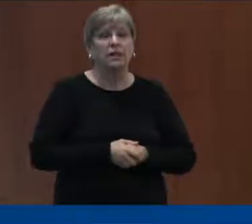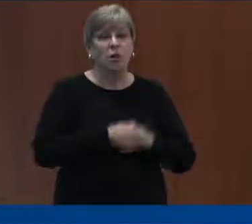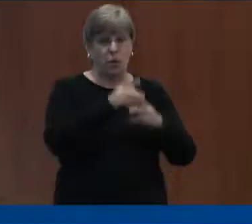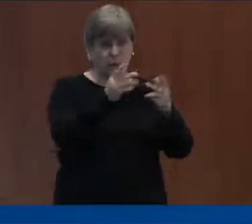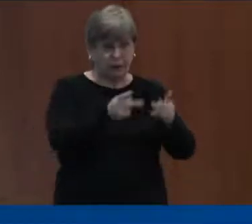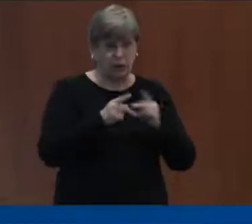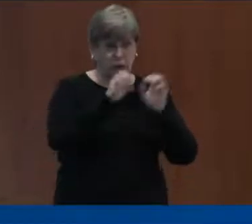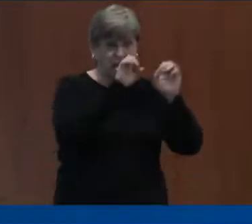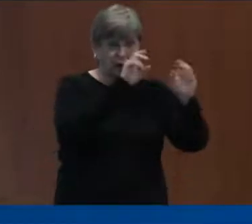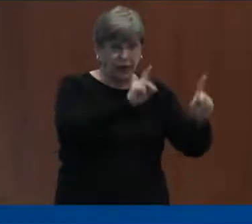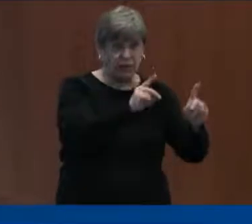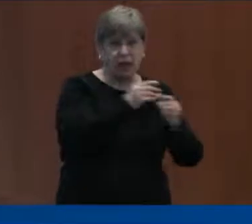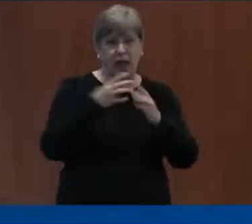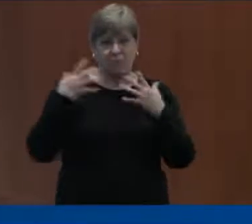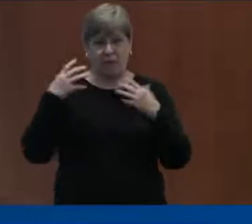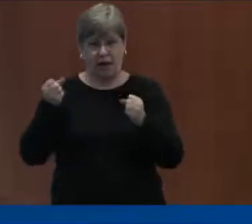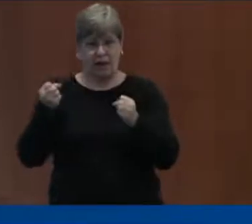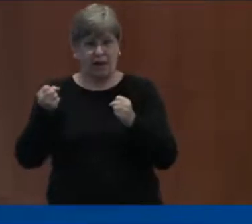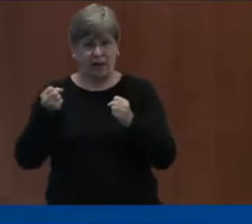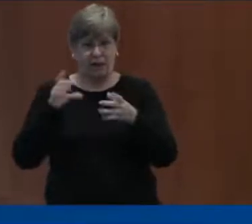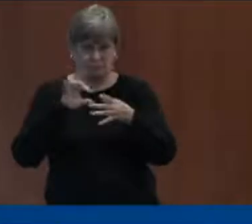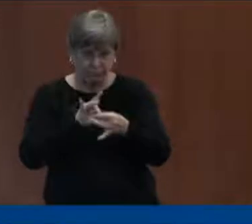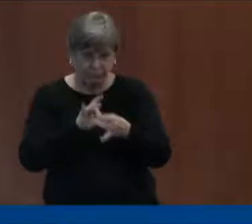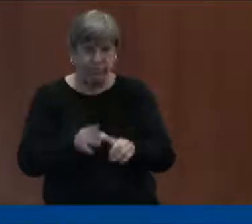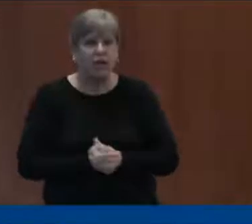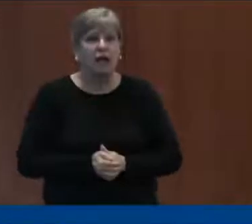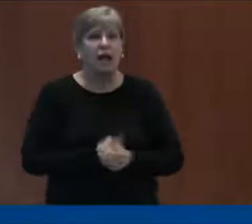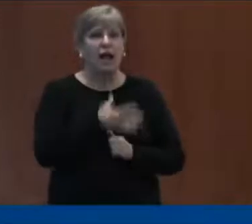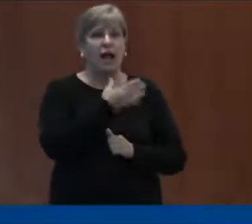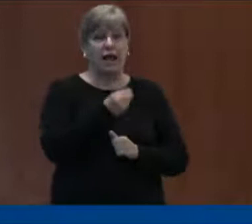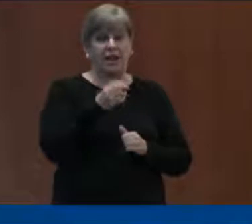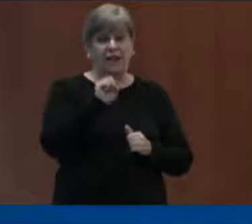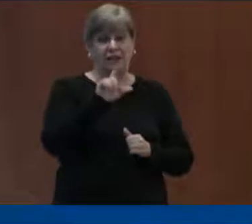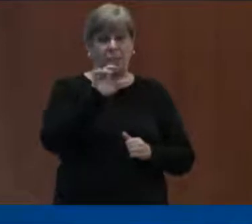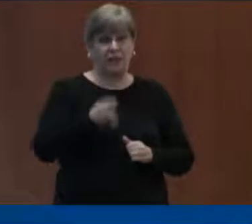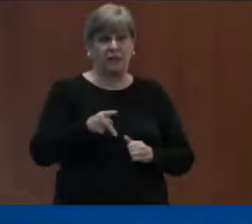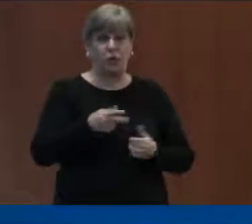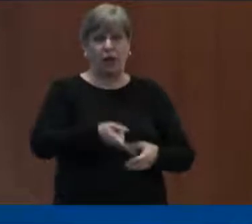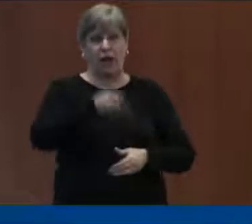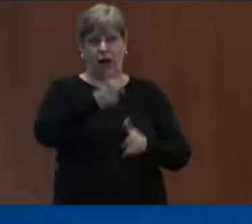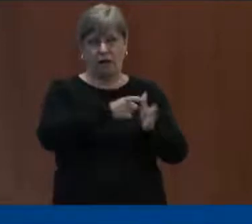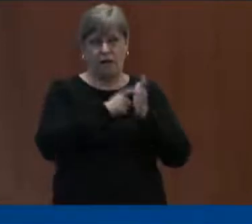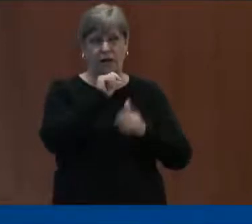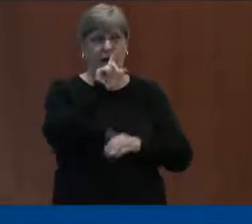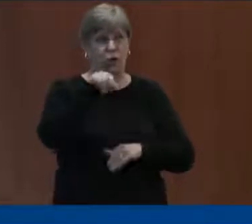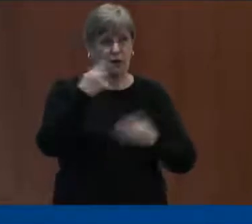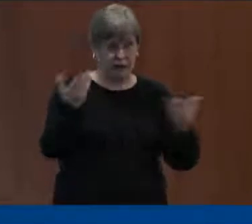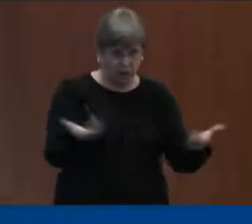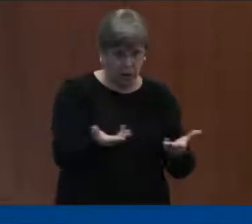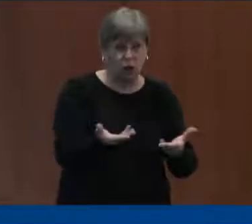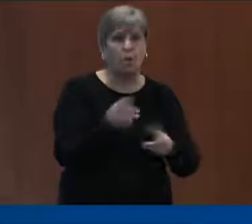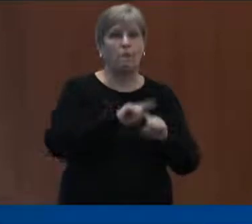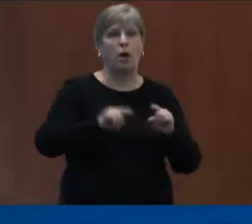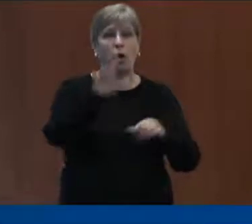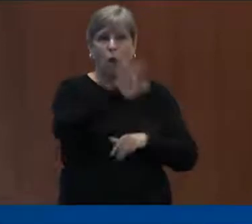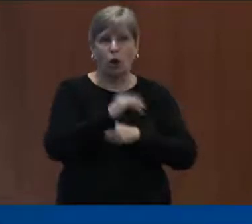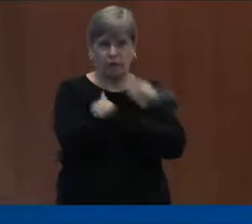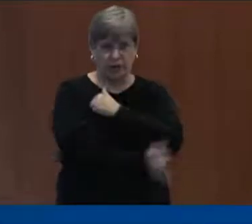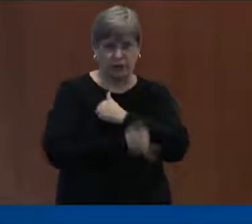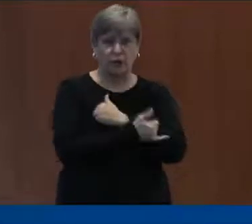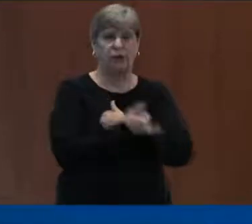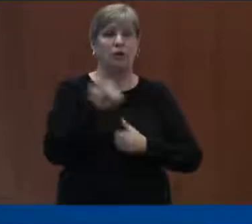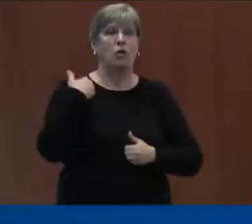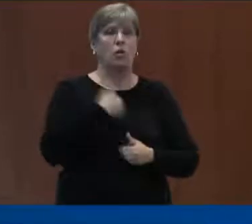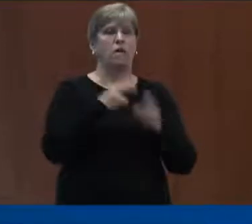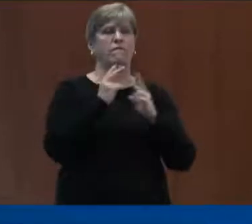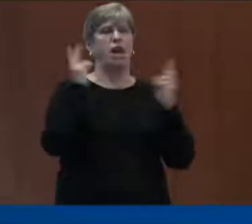both educationally and medically relative, and currently SLPs are in high demand, not just in our area, but nationwide. We are